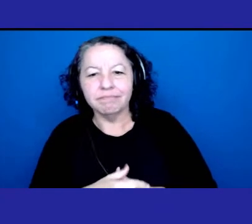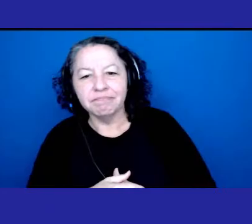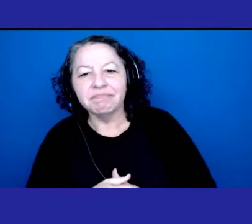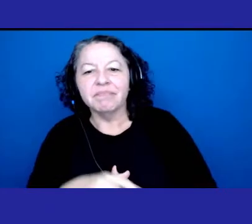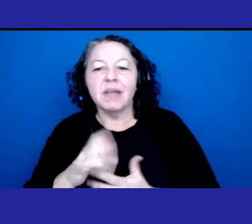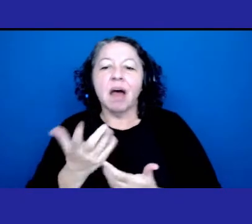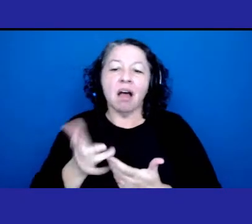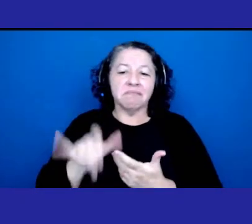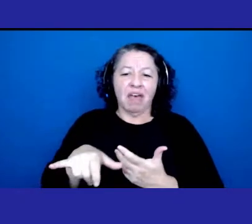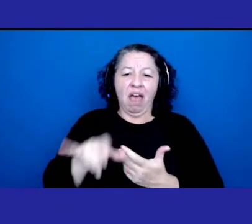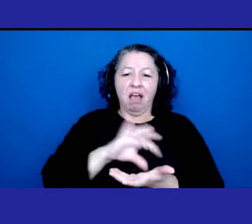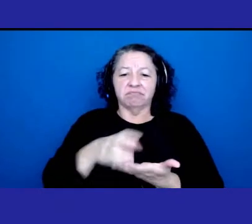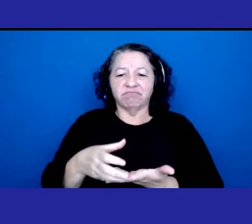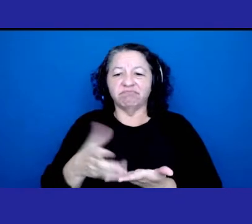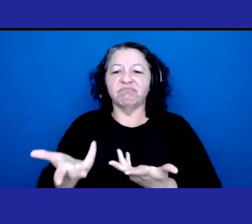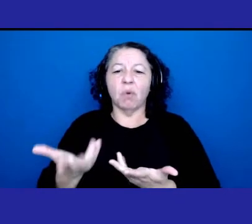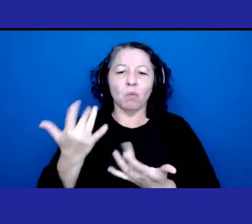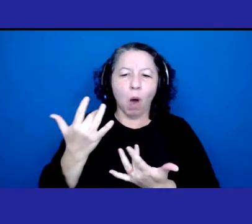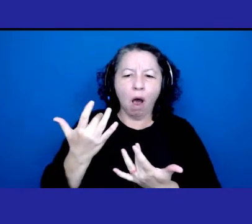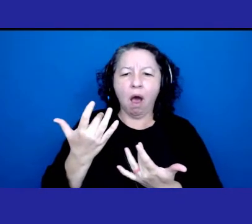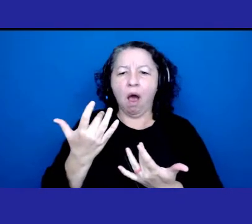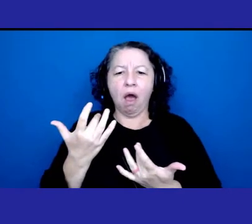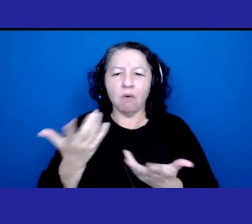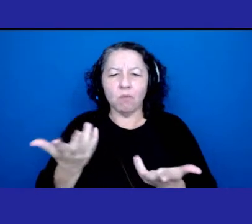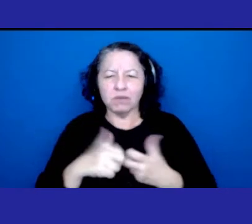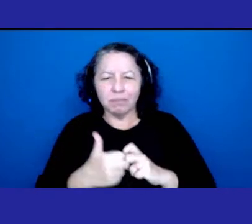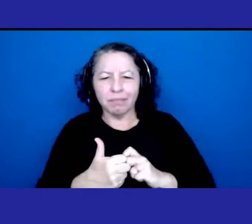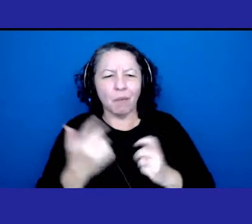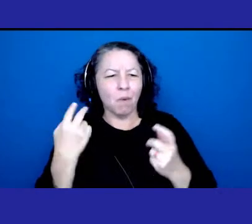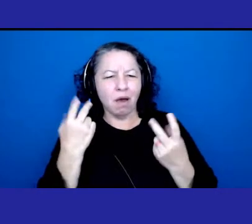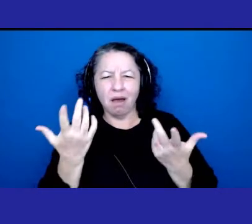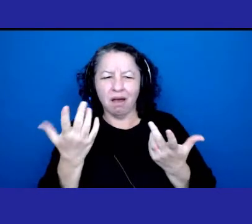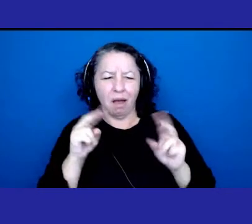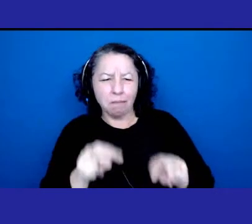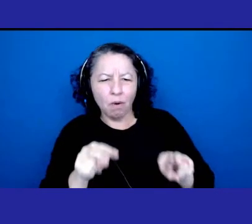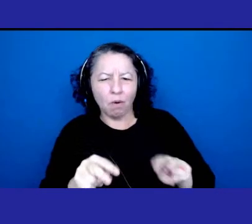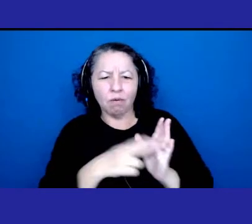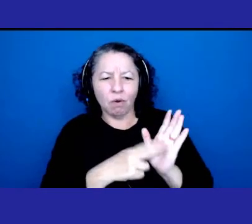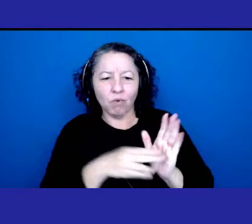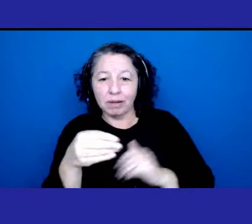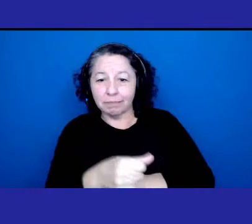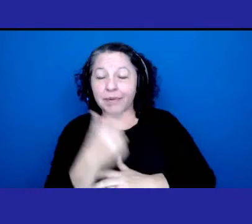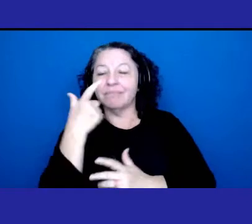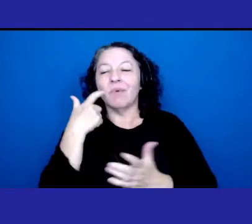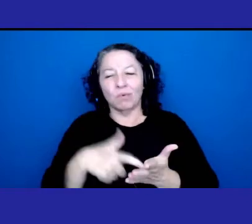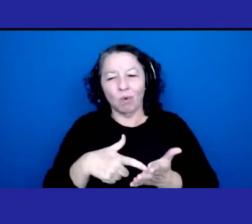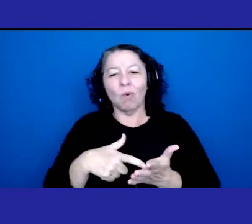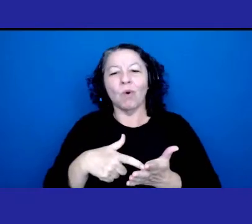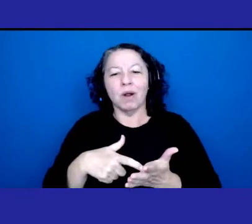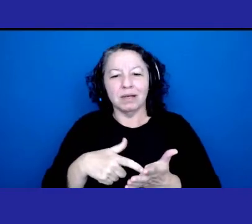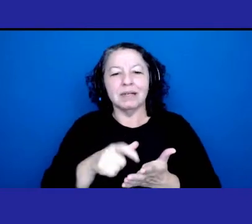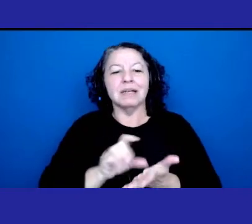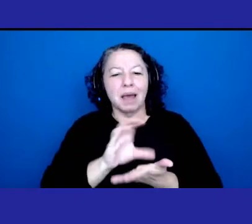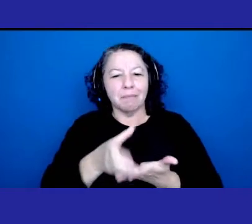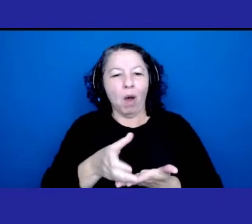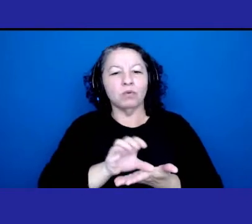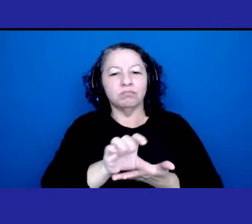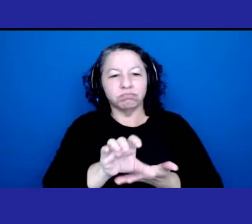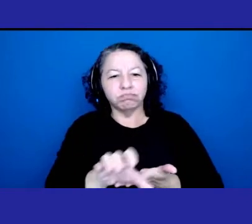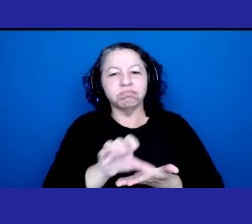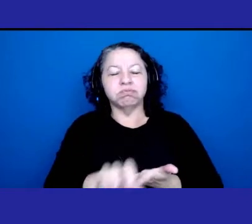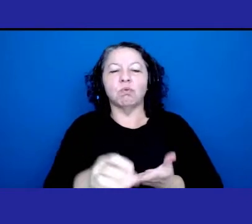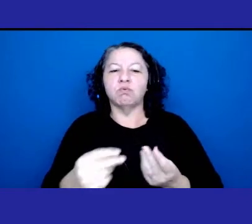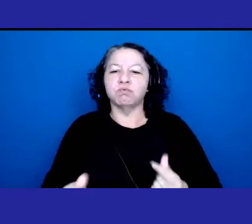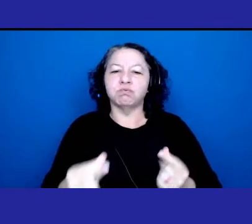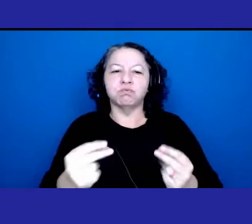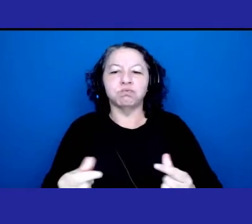the issue? While we were monitoring the contract spend, we've noticed that the disbursements were quickly outpacing the NCE